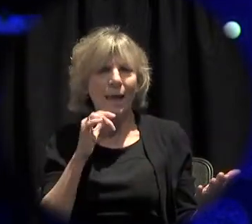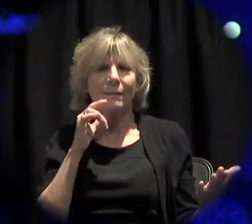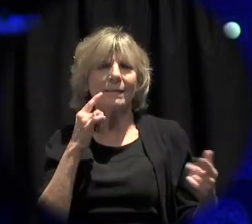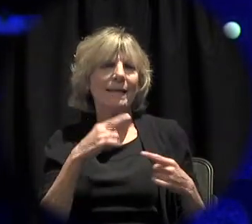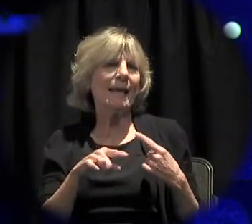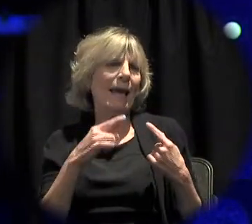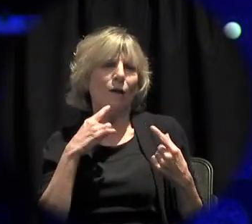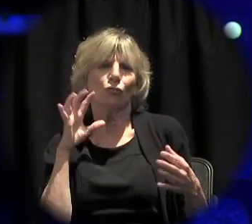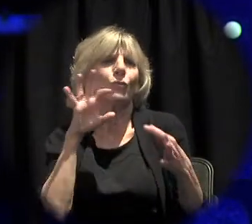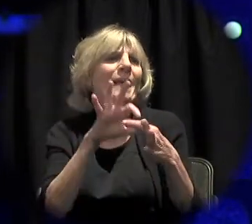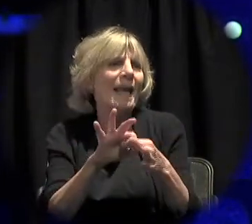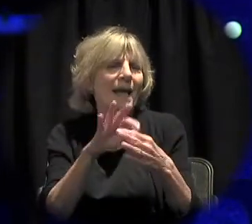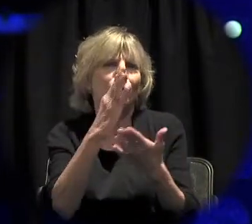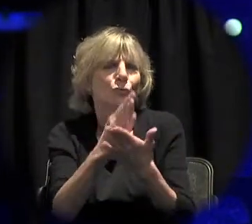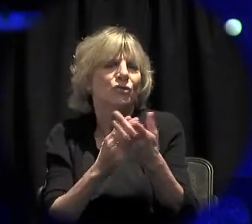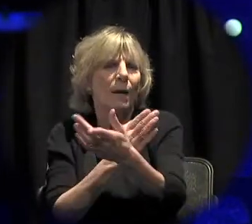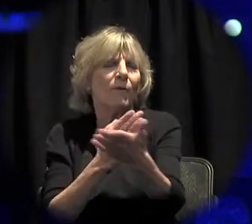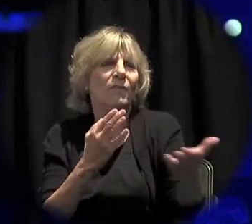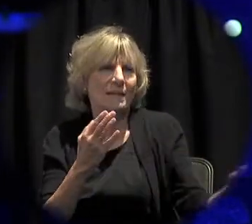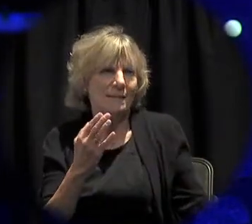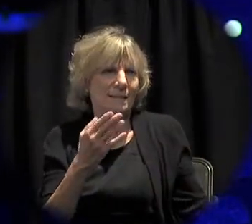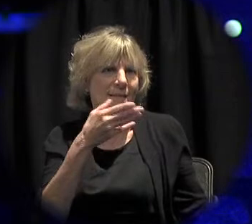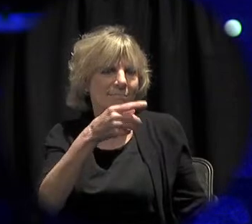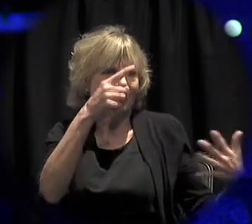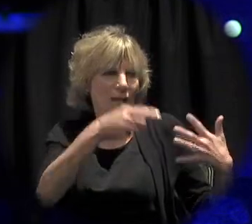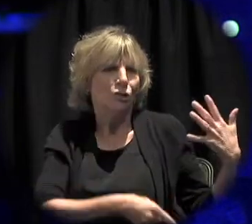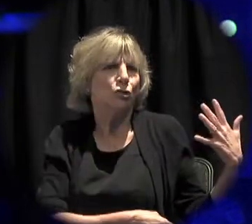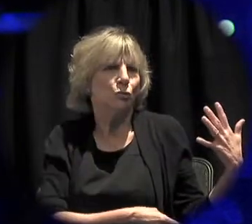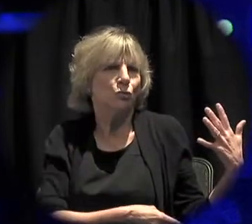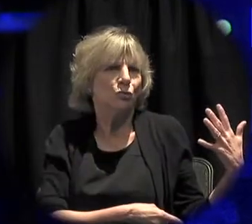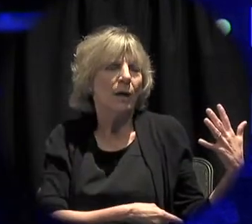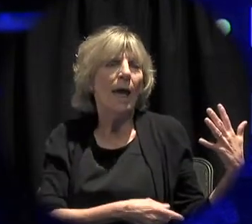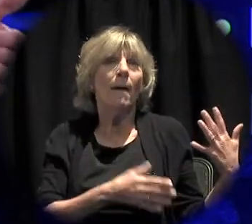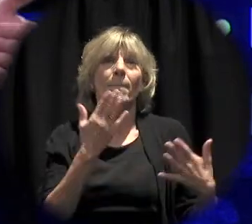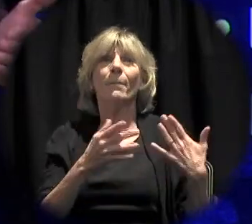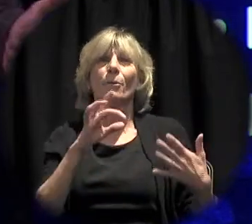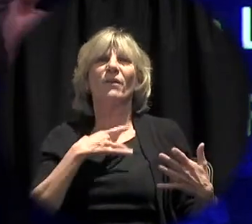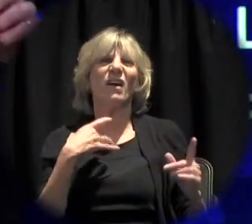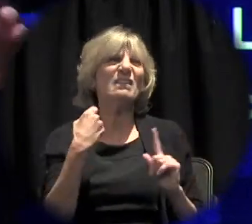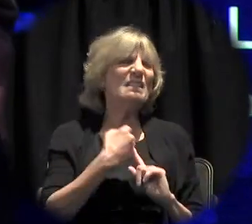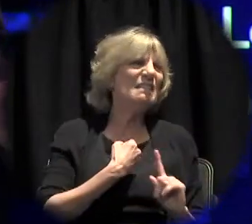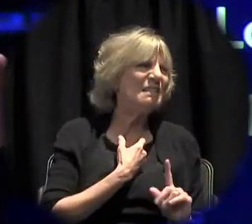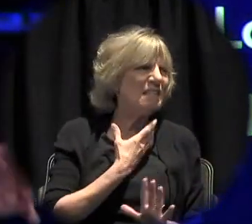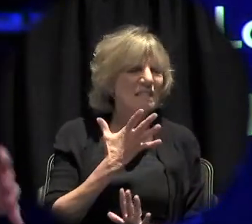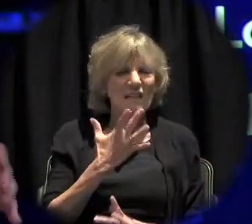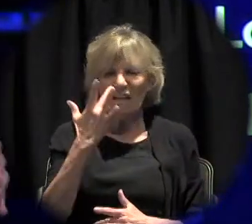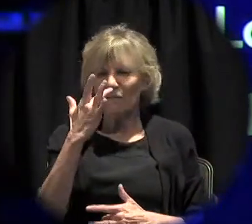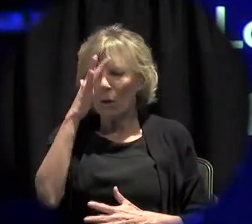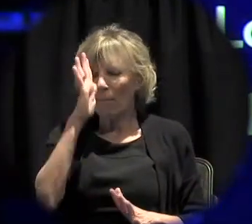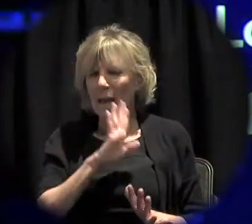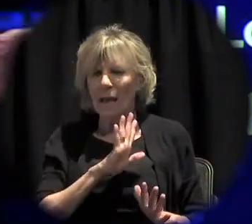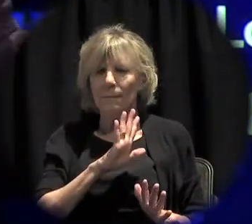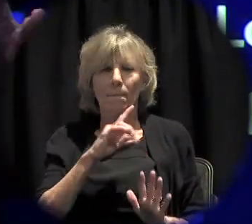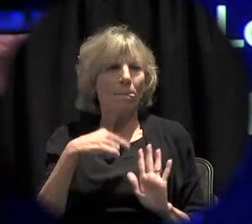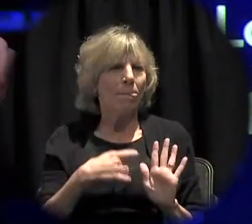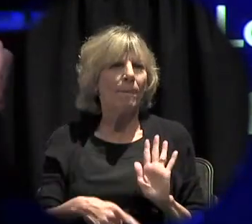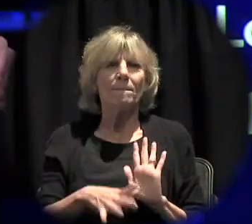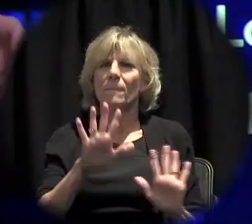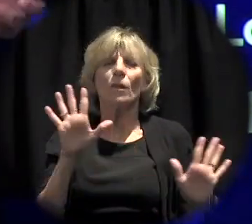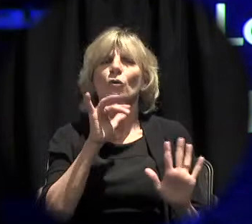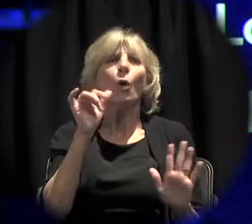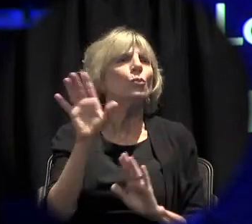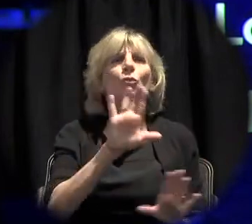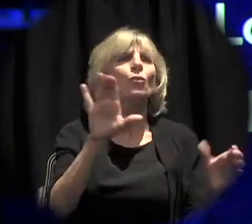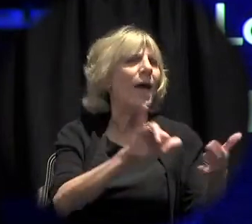things. And our initial tendency might be to beat ourselves up and self-condemn. Don't do that. It doesn't help